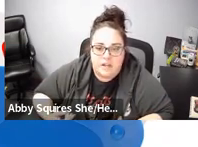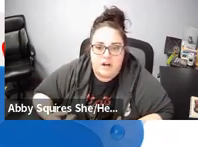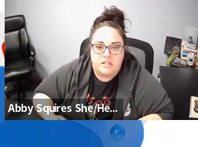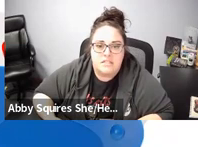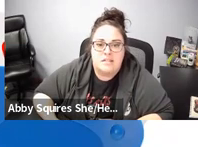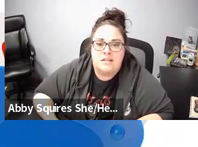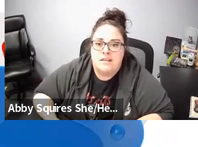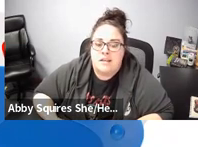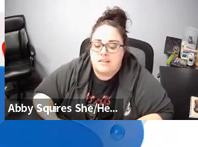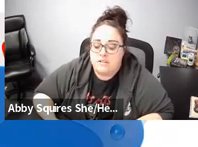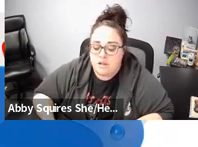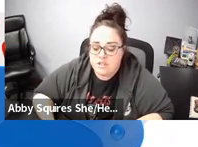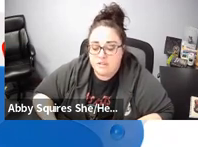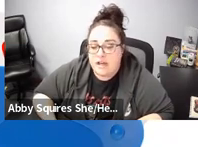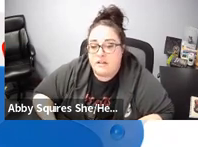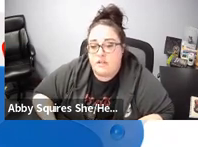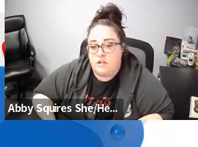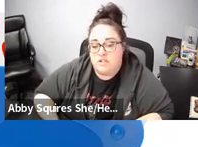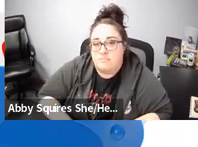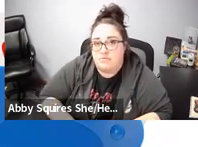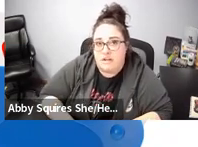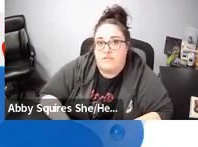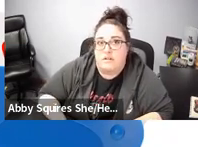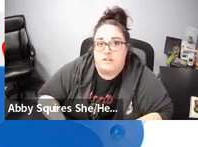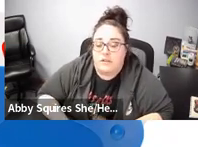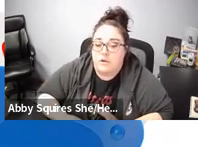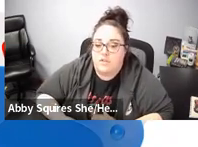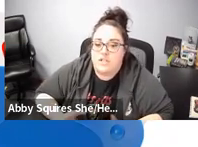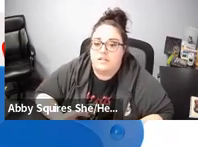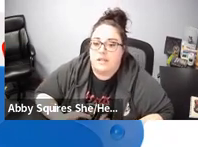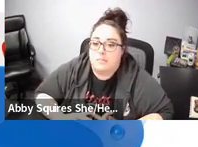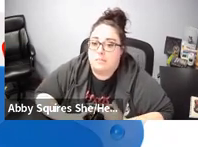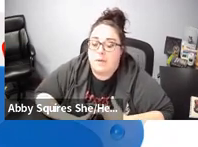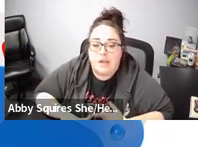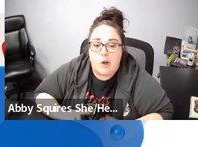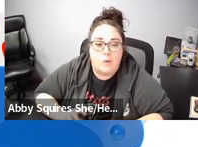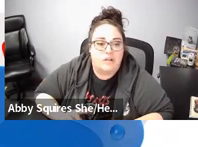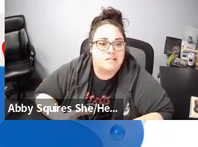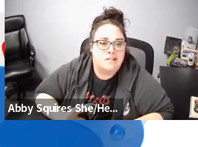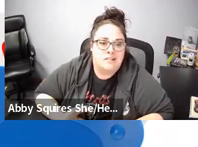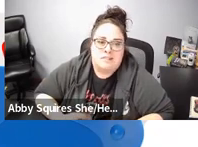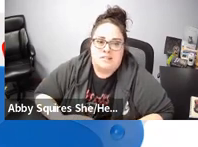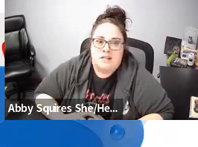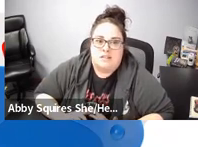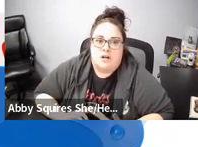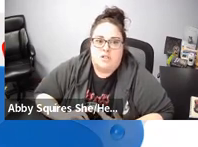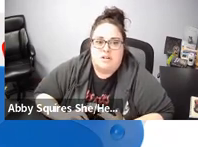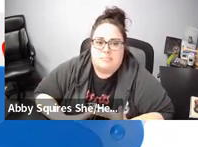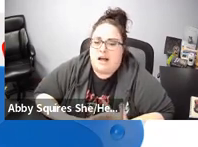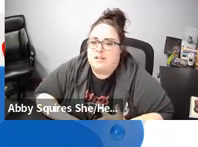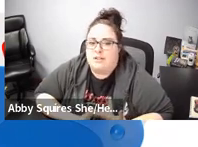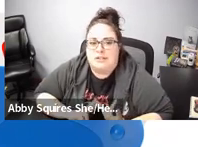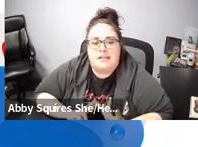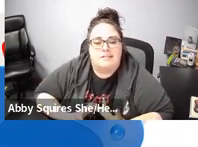large print playing cards. And then there's also a lot of large print for like low vision, like bingo. There's large